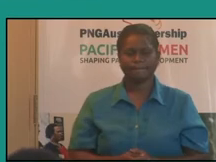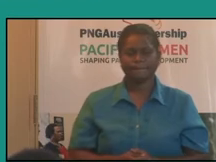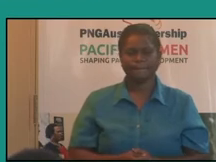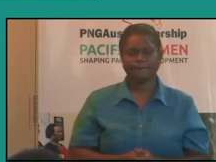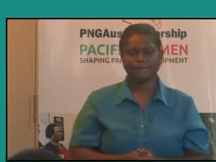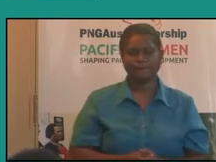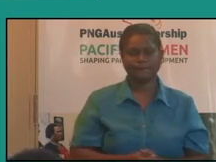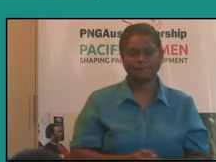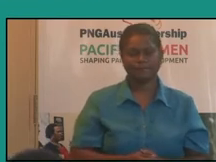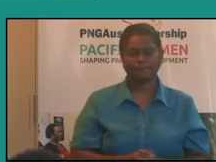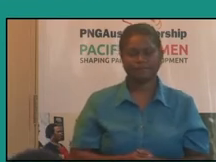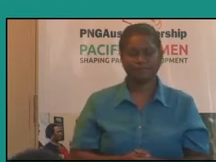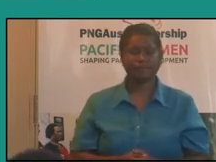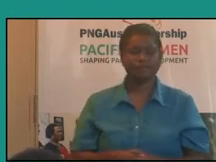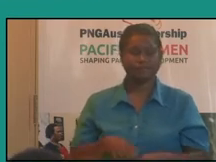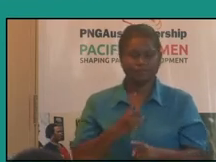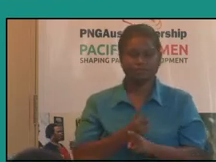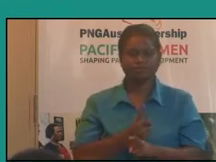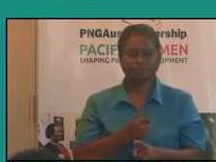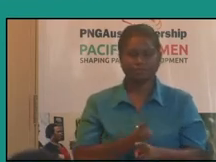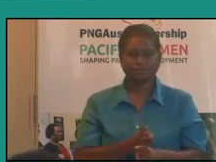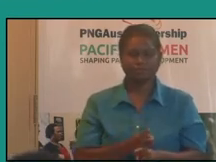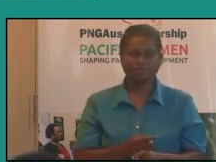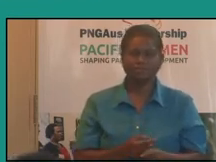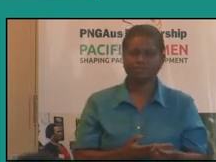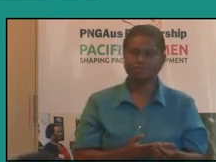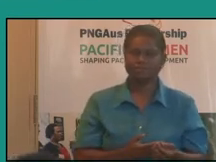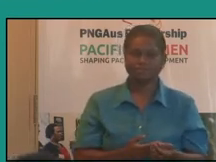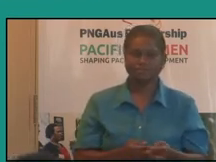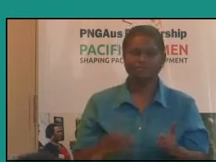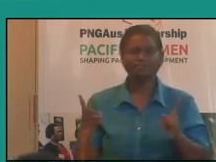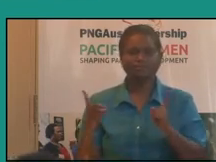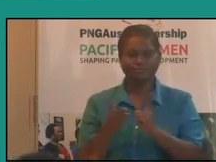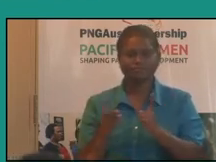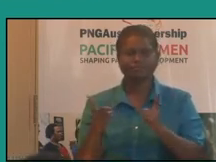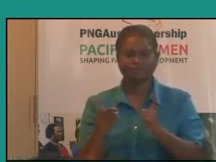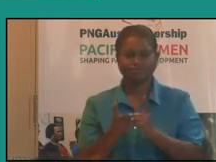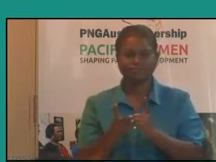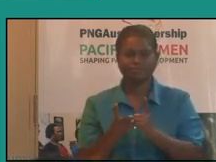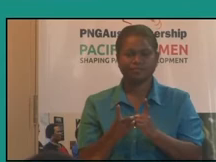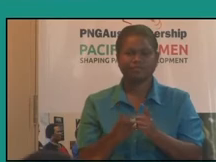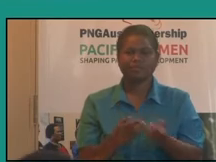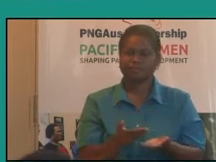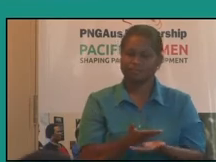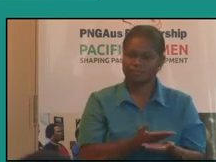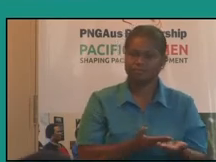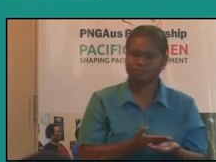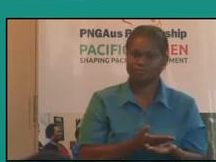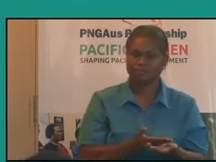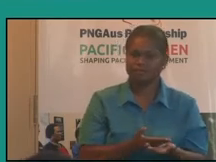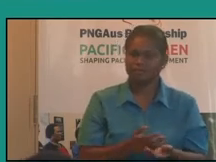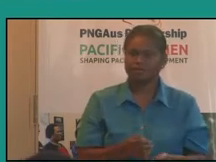in terms of the consultation that is required, and I think Dr. Kwa also mentioned this, it is very, very important,